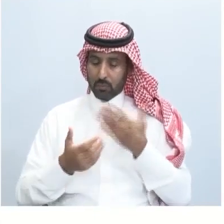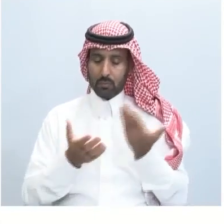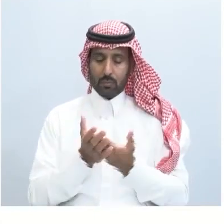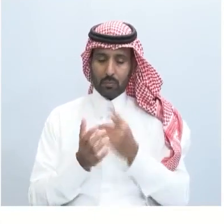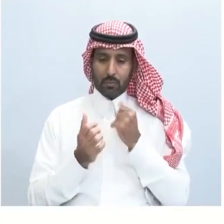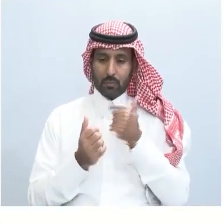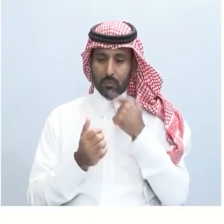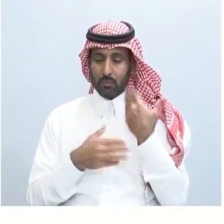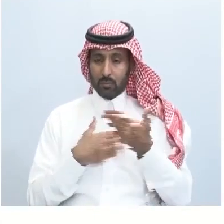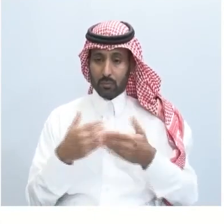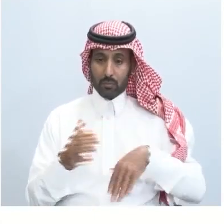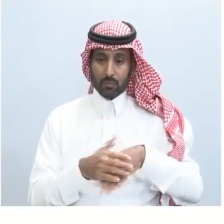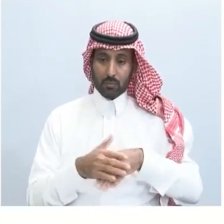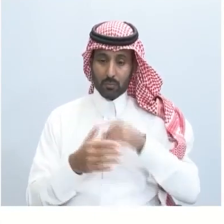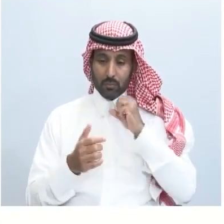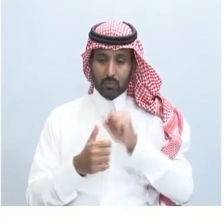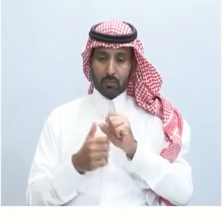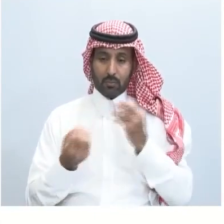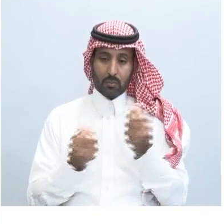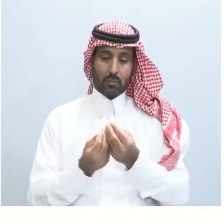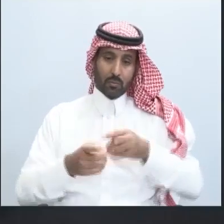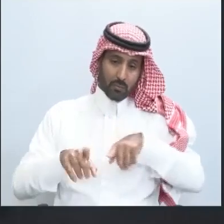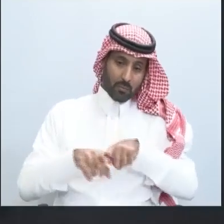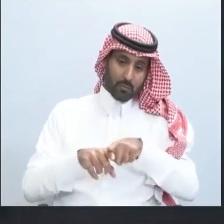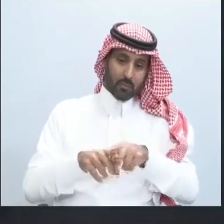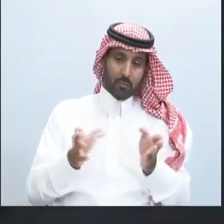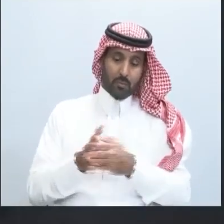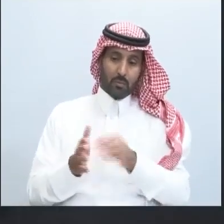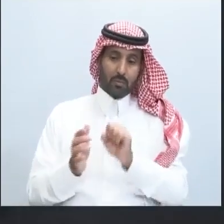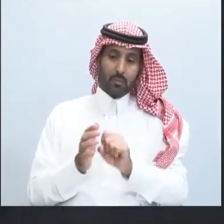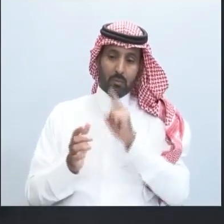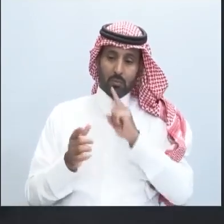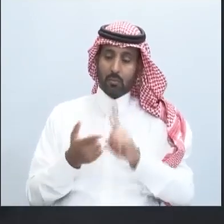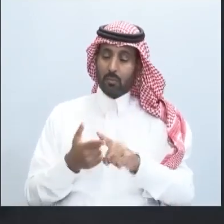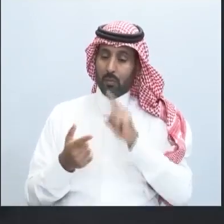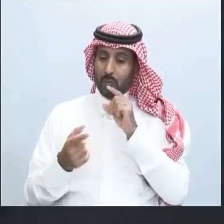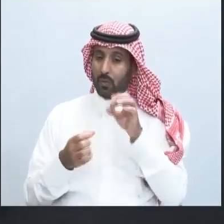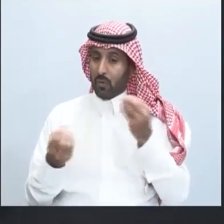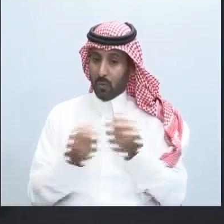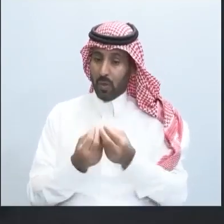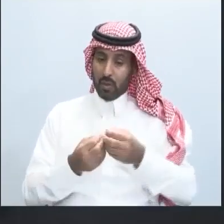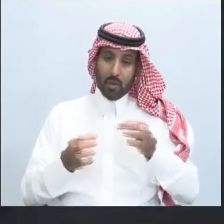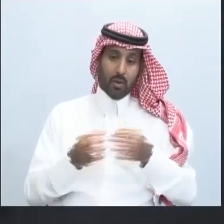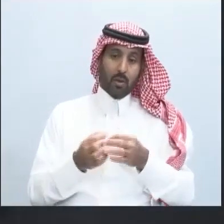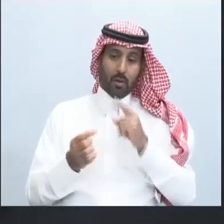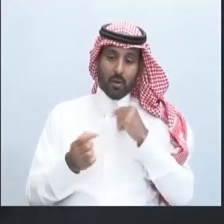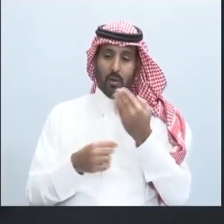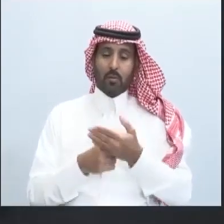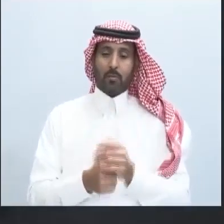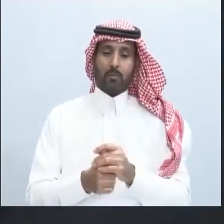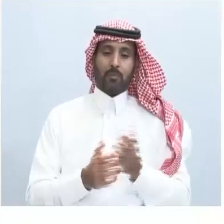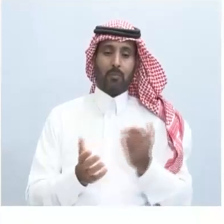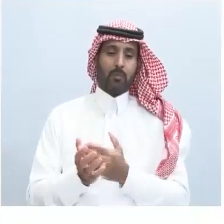all like to play football, especially with our friends. And if they are in your team, of course, you'll be having lots of